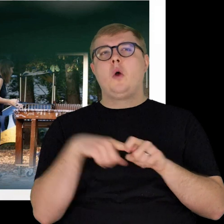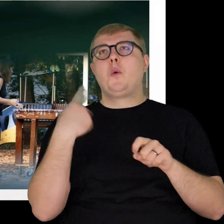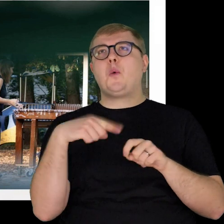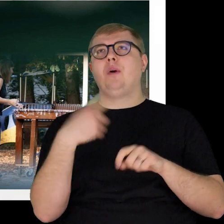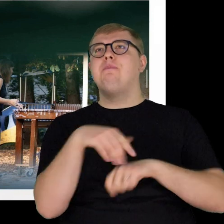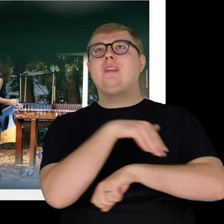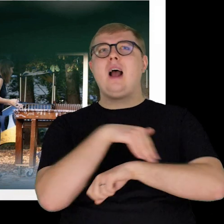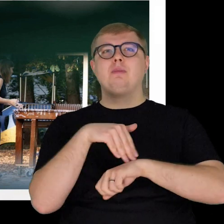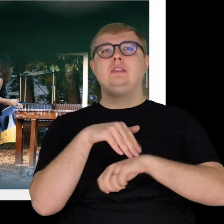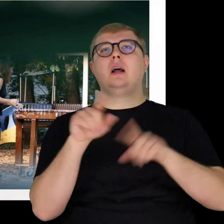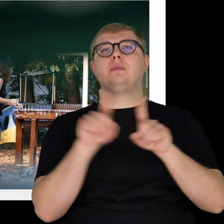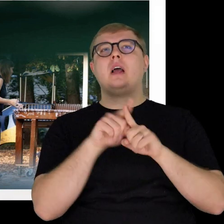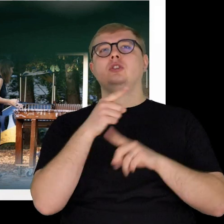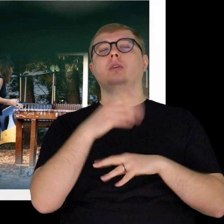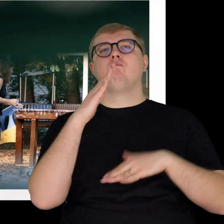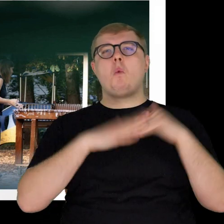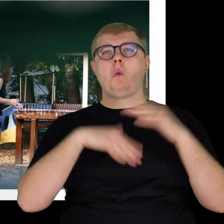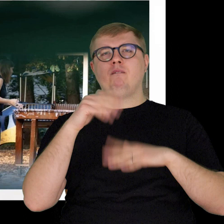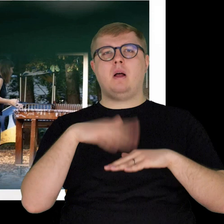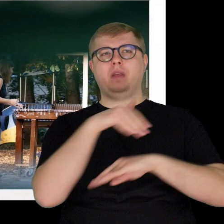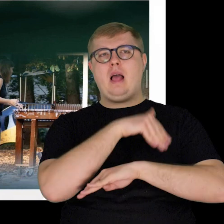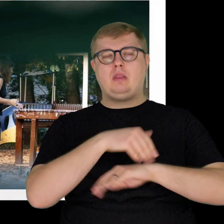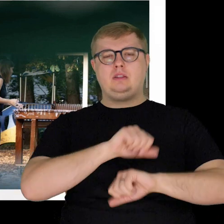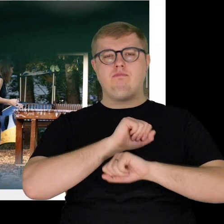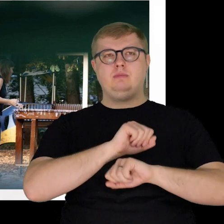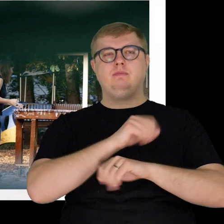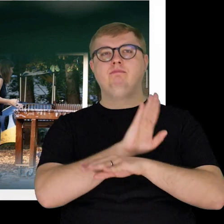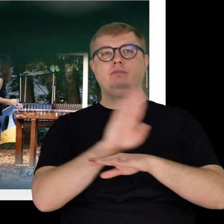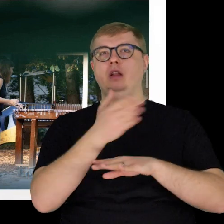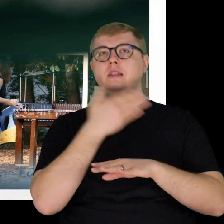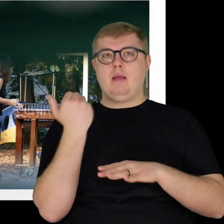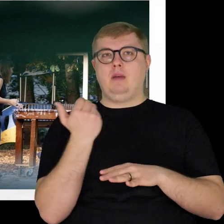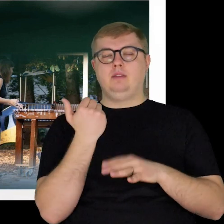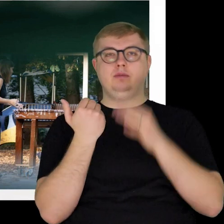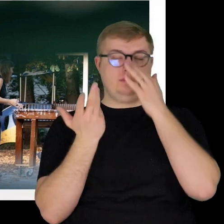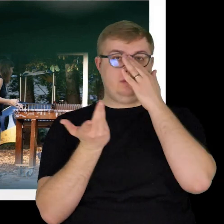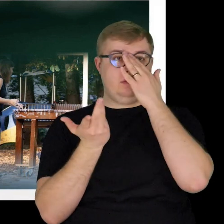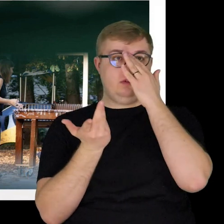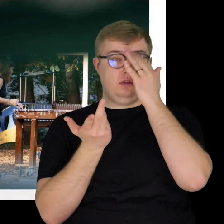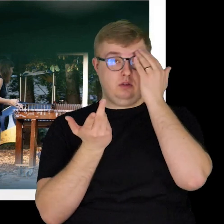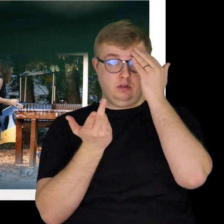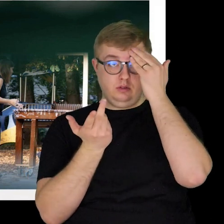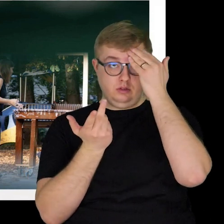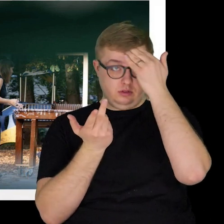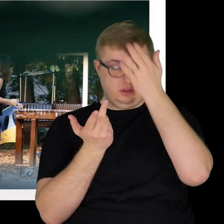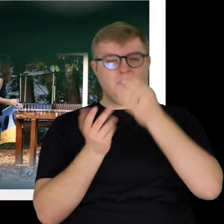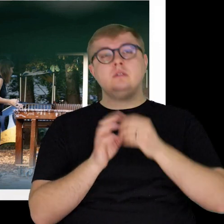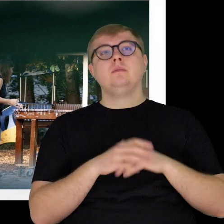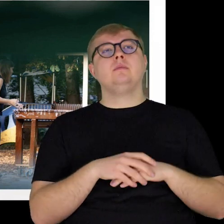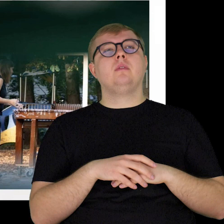have been built like today. Never in history. So you have like this very